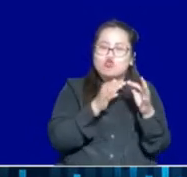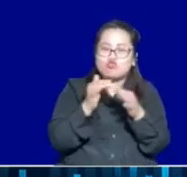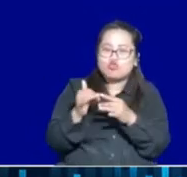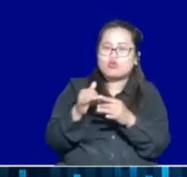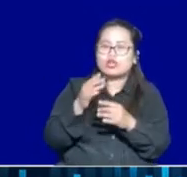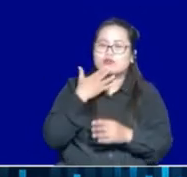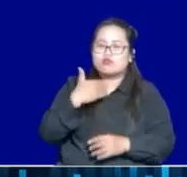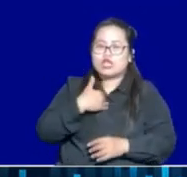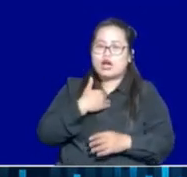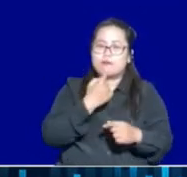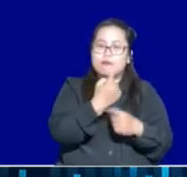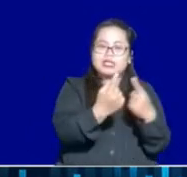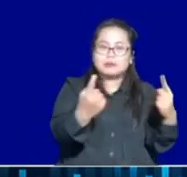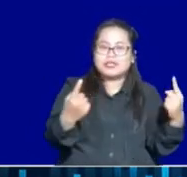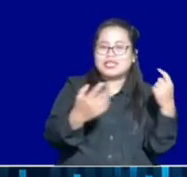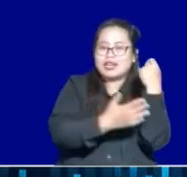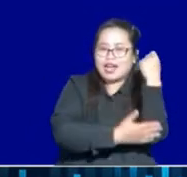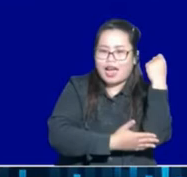and it shows